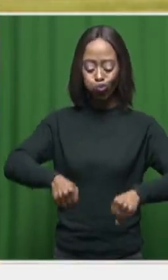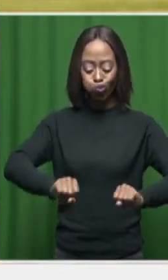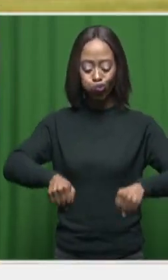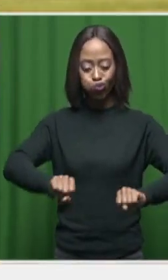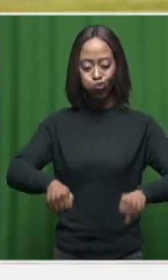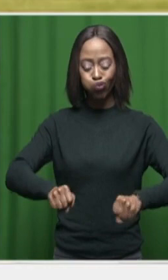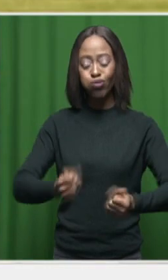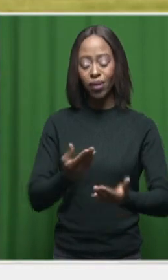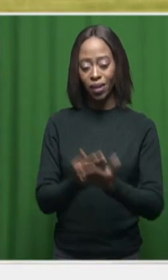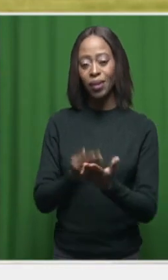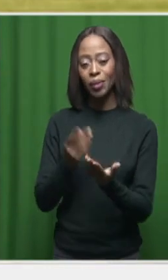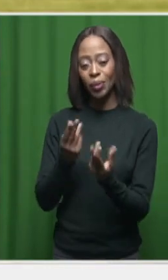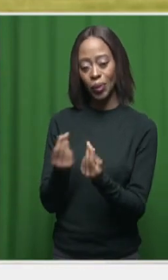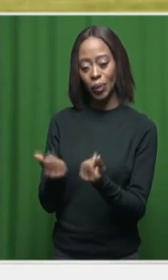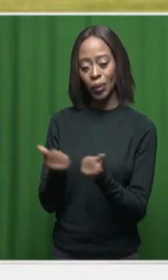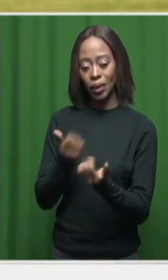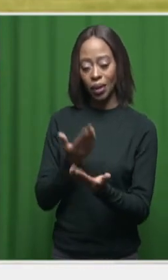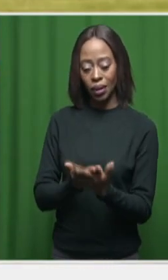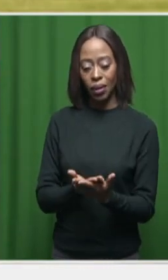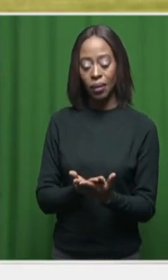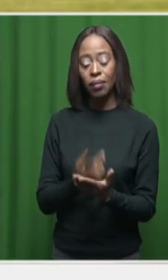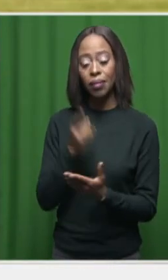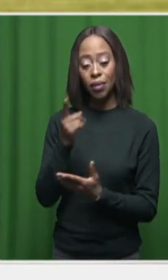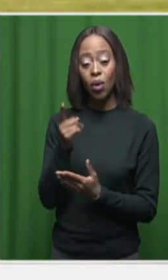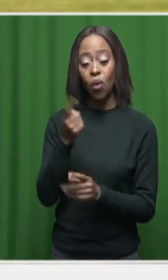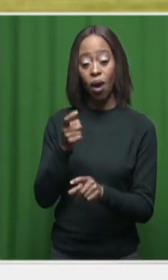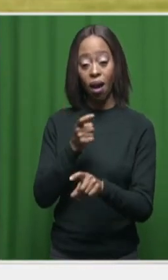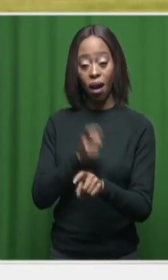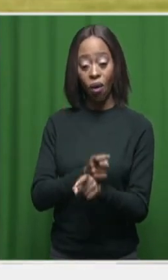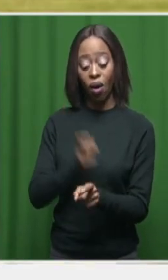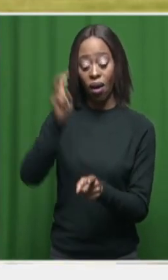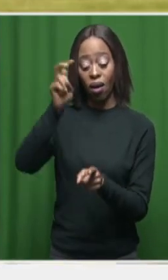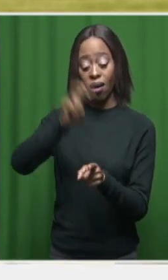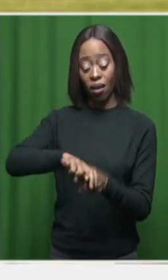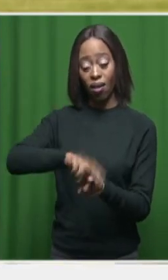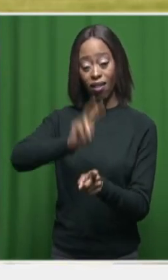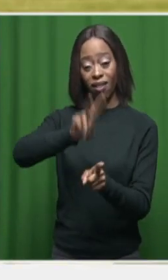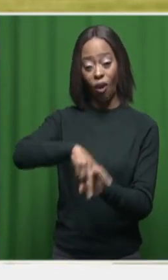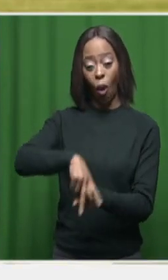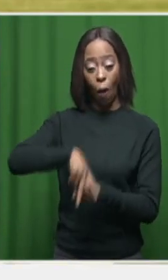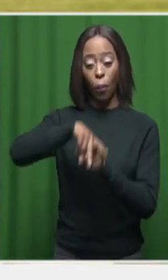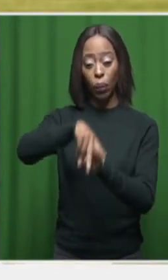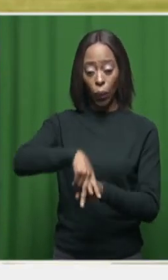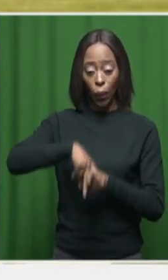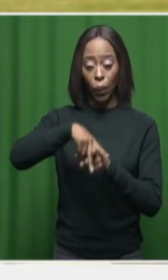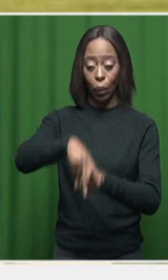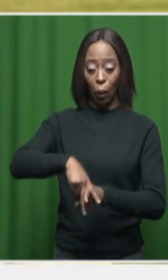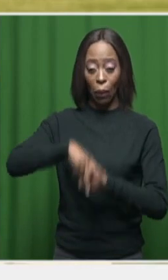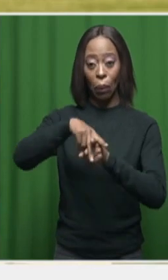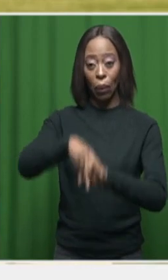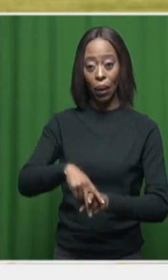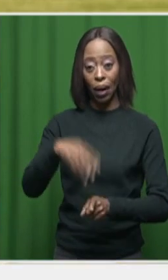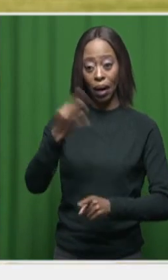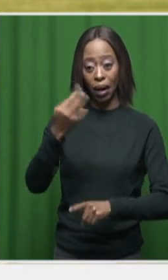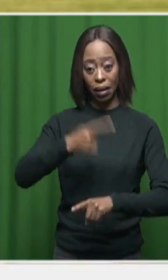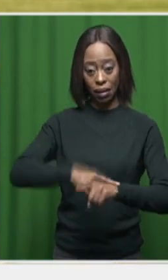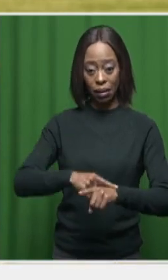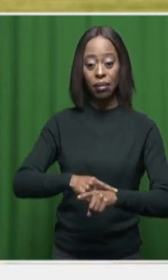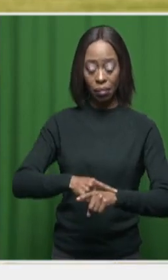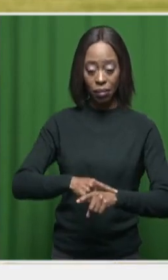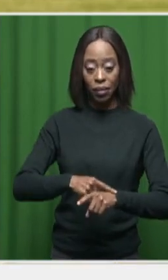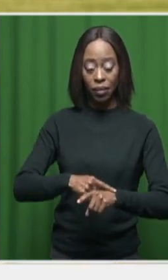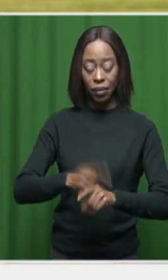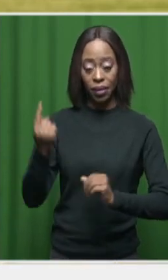the safari horse riding is only 1 hour sitting on our horses. So we do 3 times a day for safari